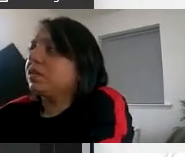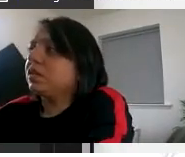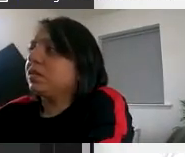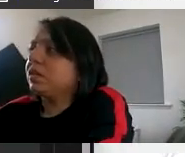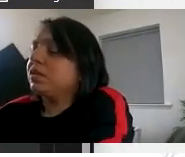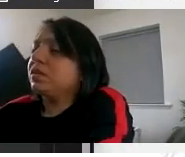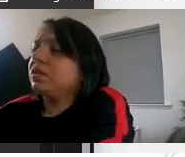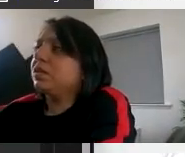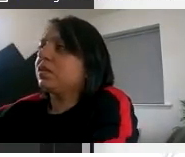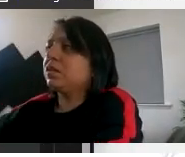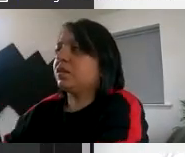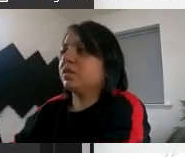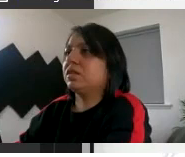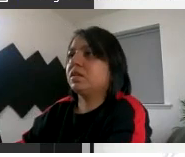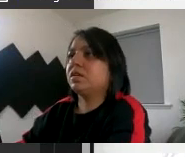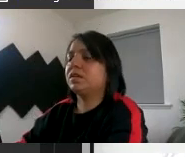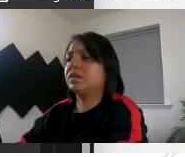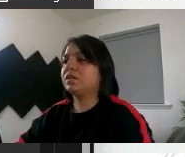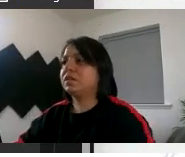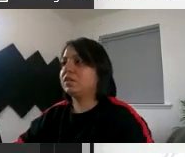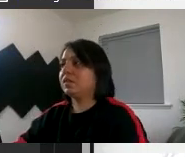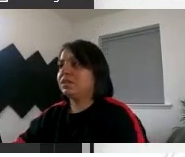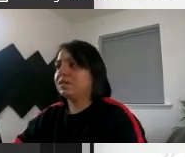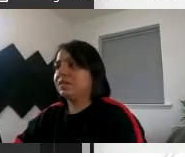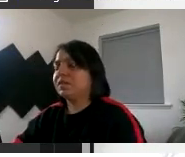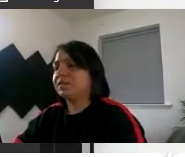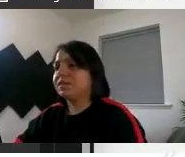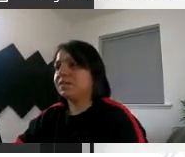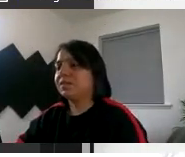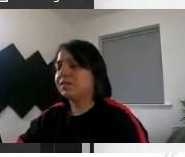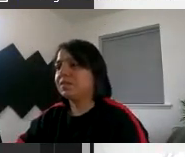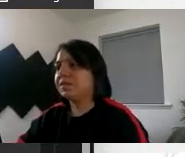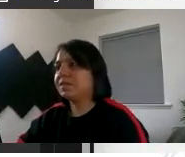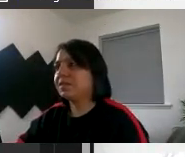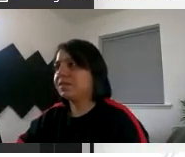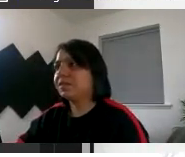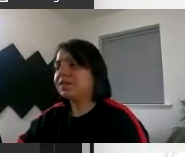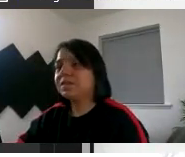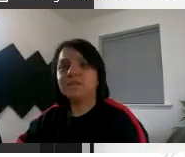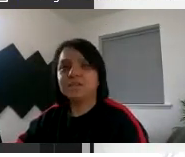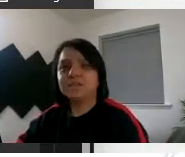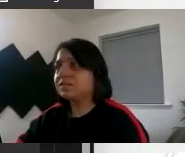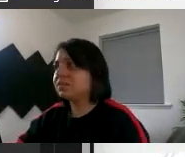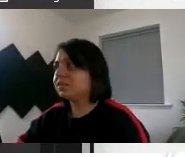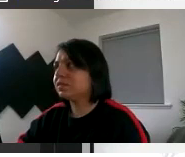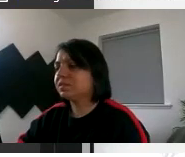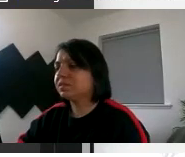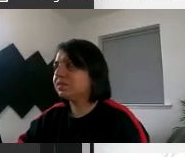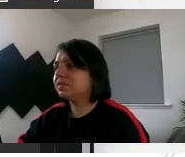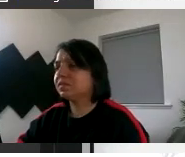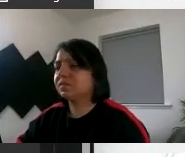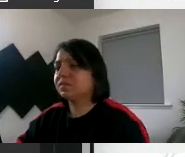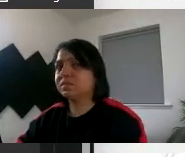to my students is Queen Elizabeth II, of course. It helps a lot that she speaks very,